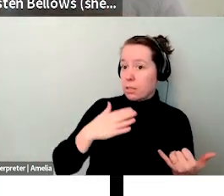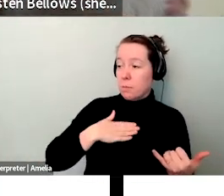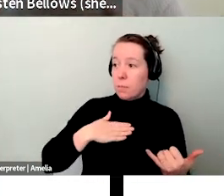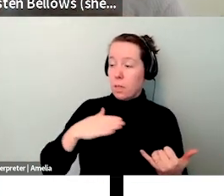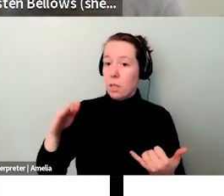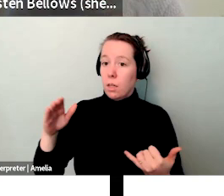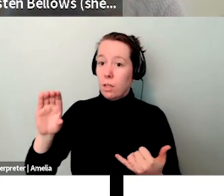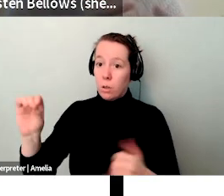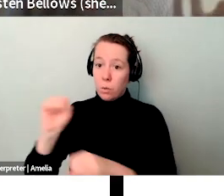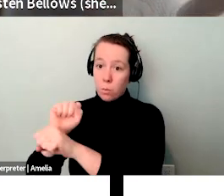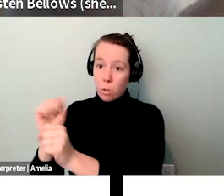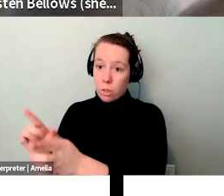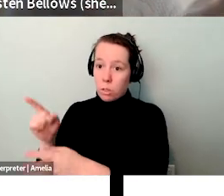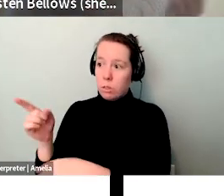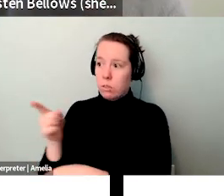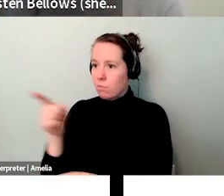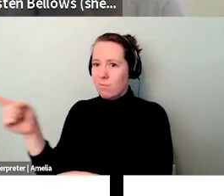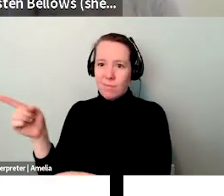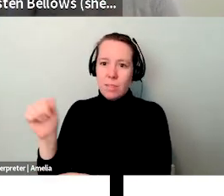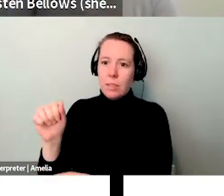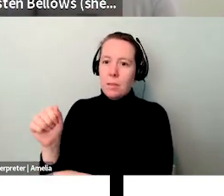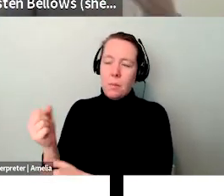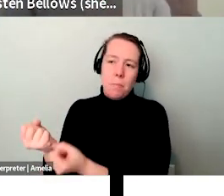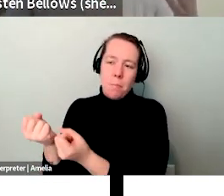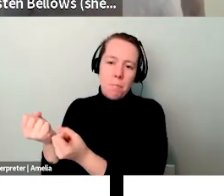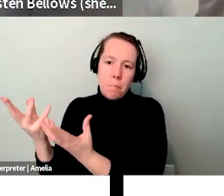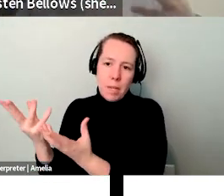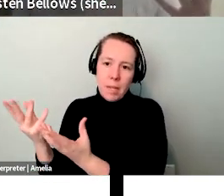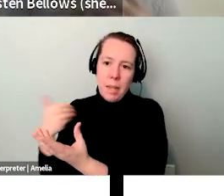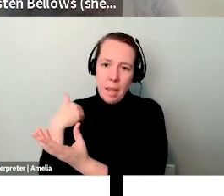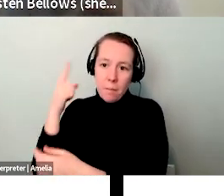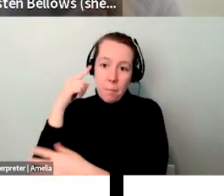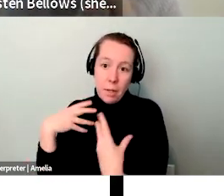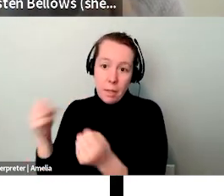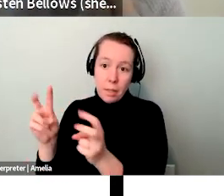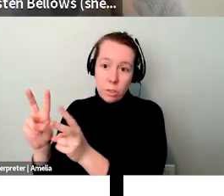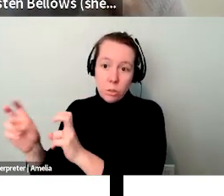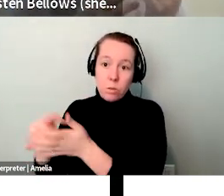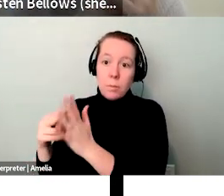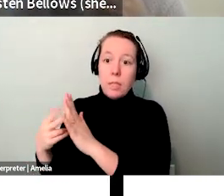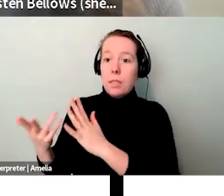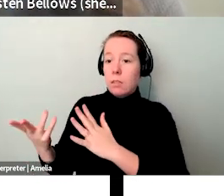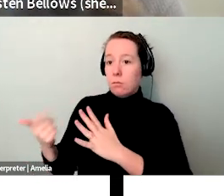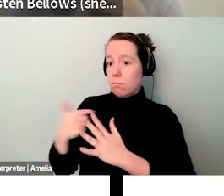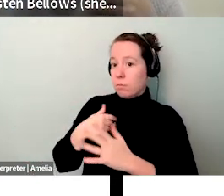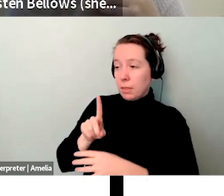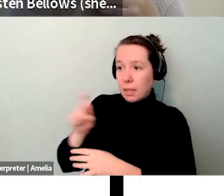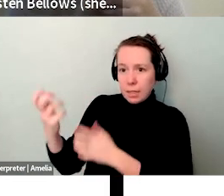because large majority of us have mental health stuff. So I'm fortunate to work with a lot of people who are already kind of like